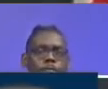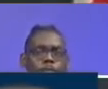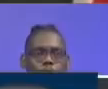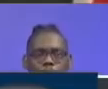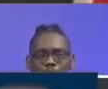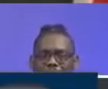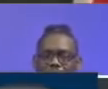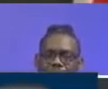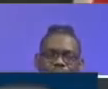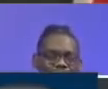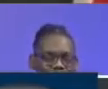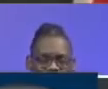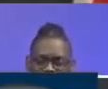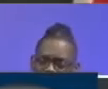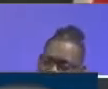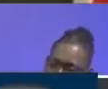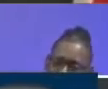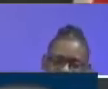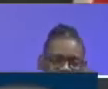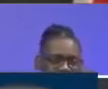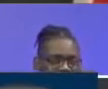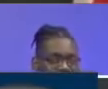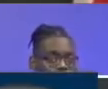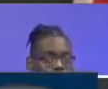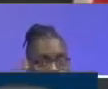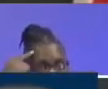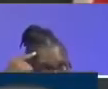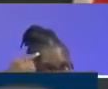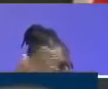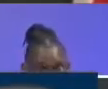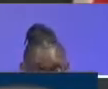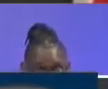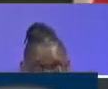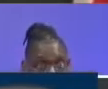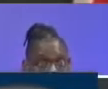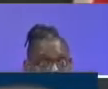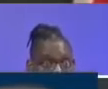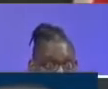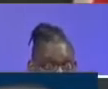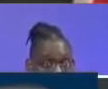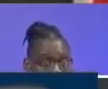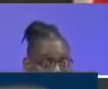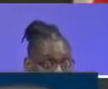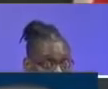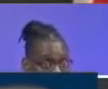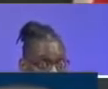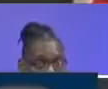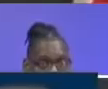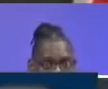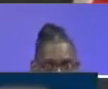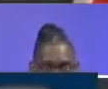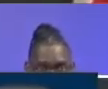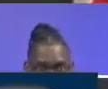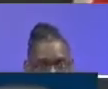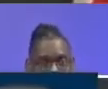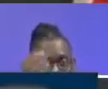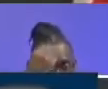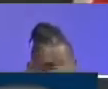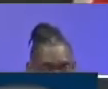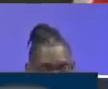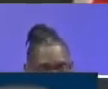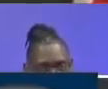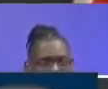do that nationwide, we anticipate that that could have an effect of a breaking of